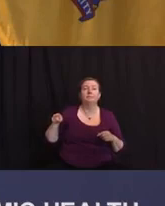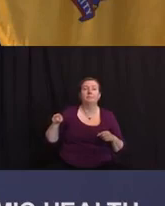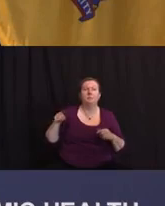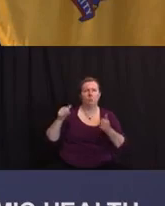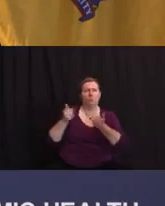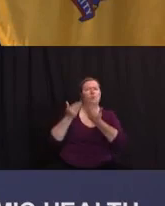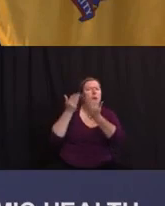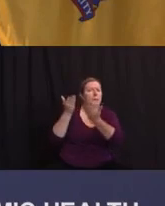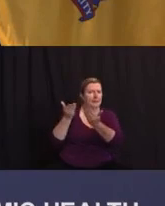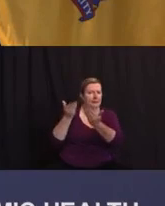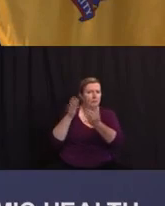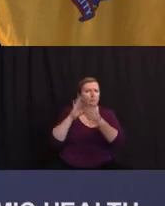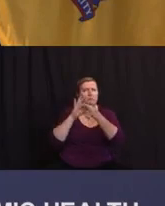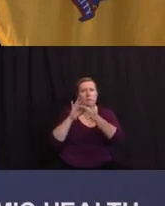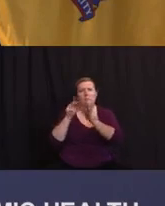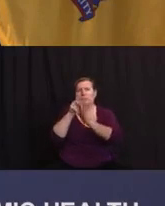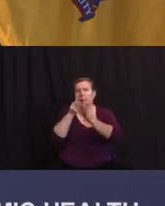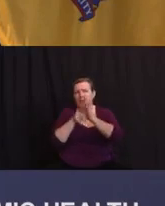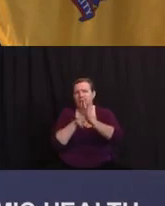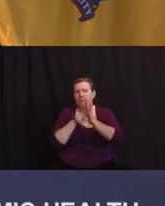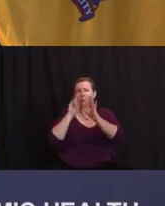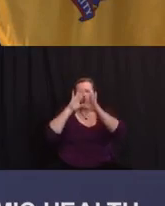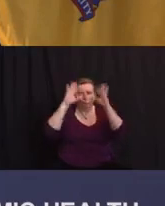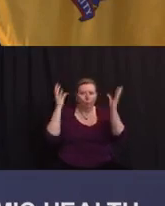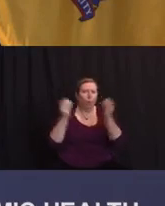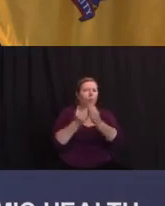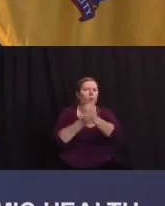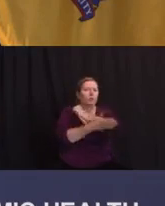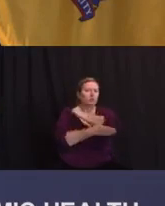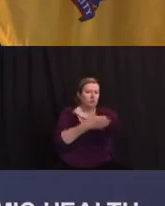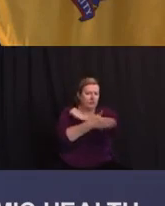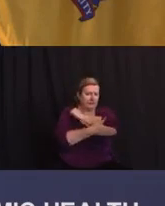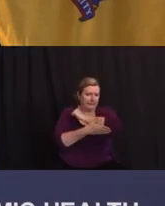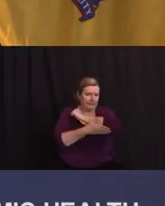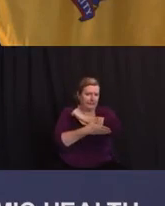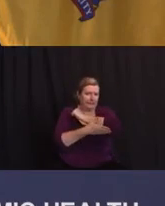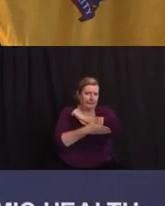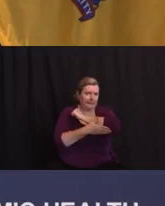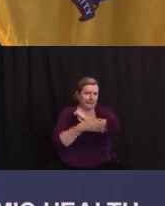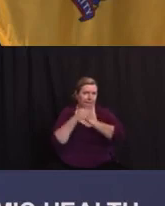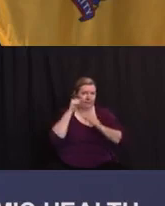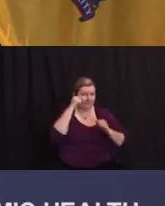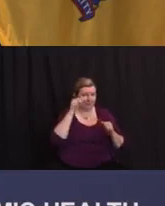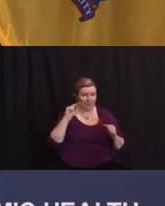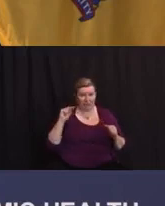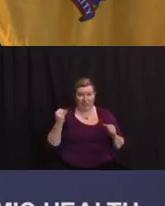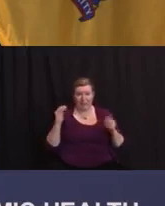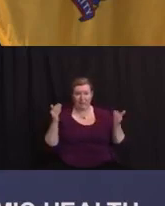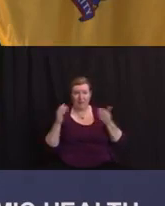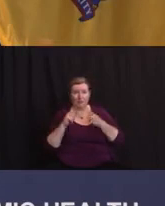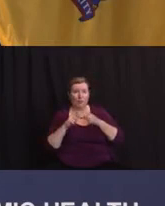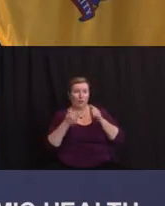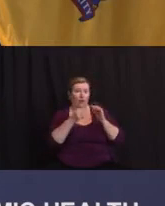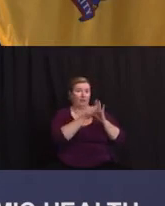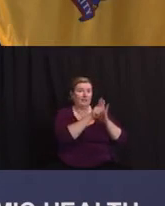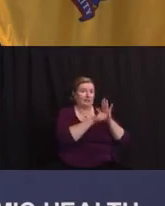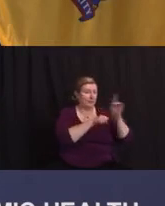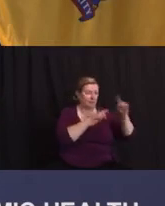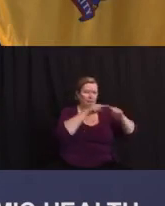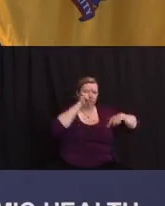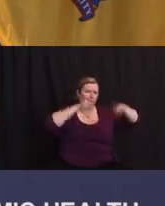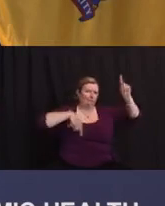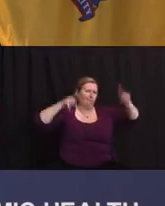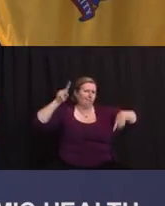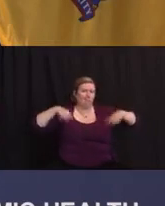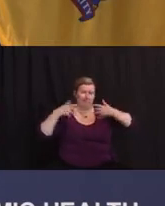on policy for an entire country that has huge variabilities on vaccination rates. So they're trying to encompass